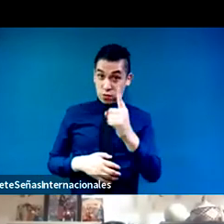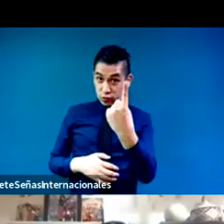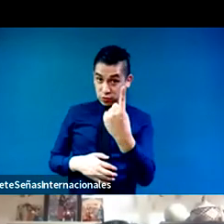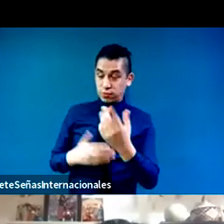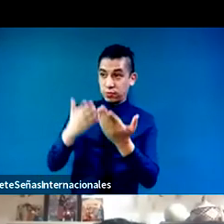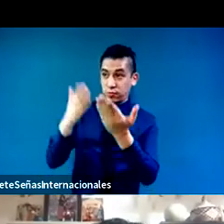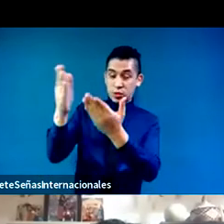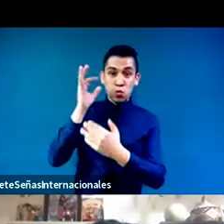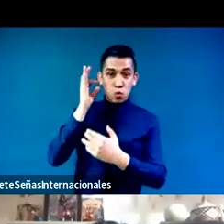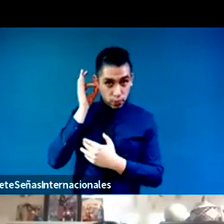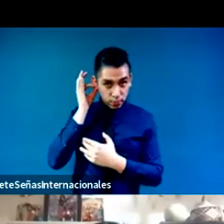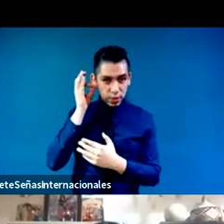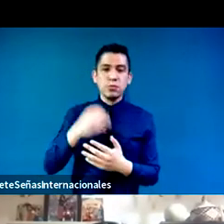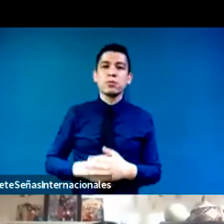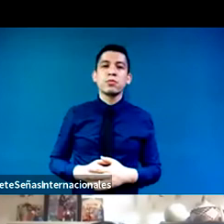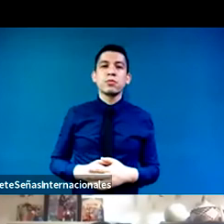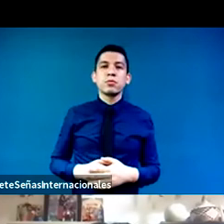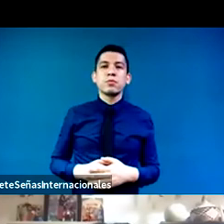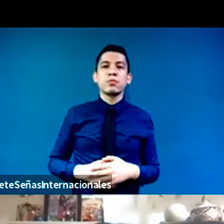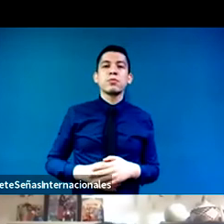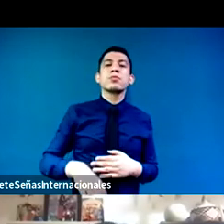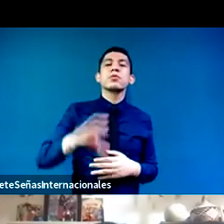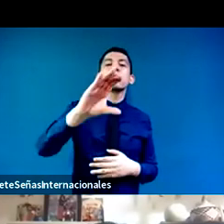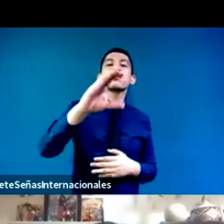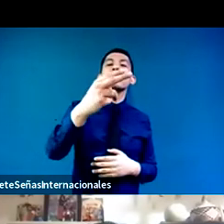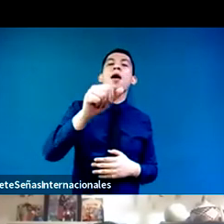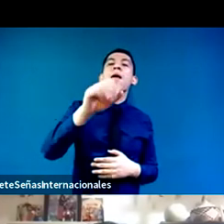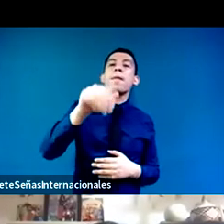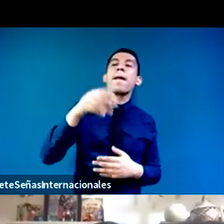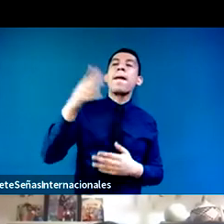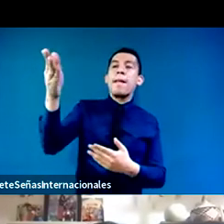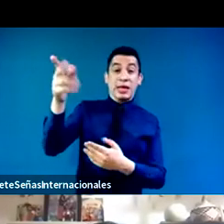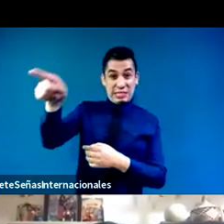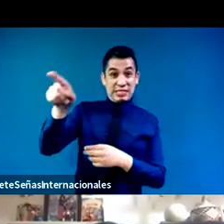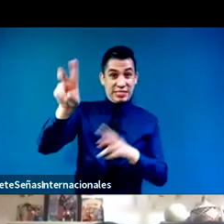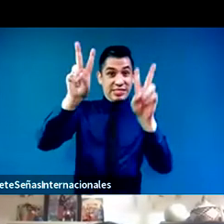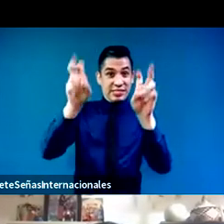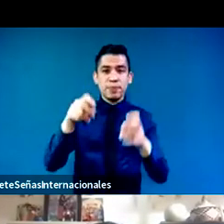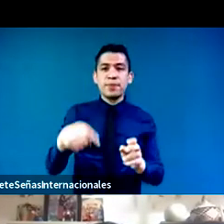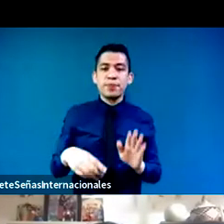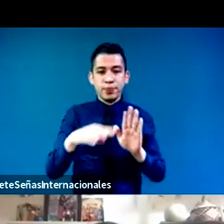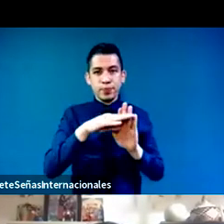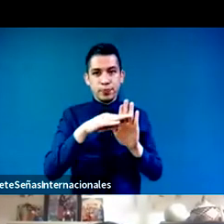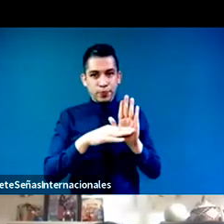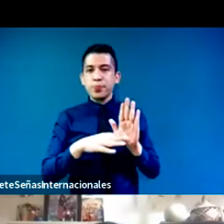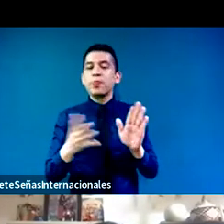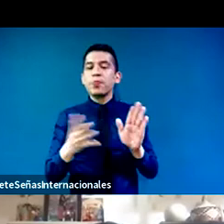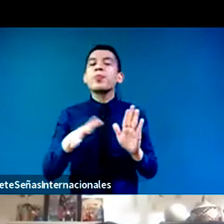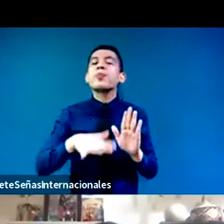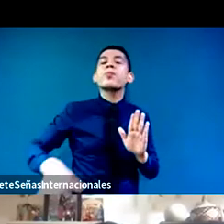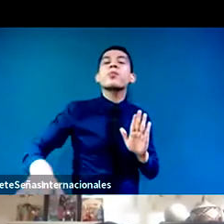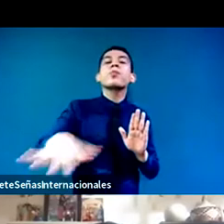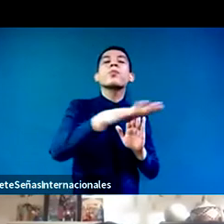on the blueprint of the Action Coalition on Economic Justice and Rights and about addressing the issues